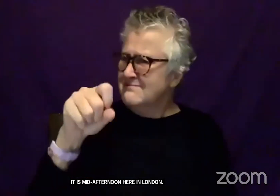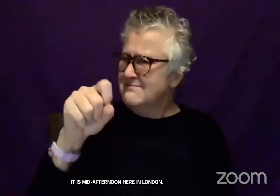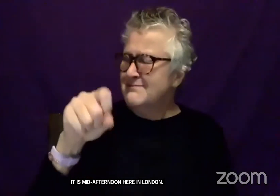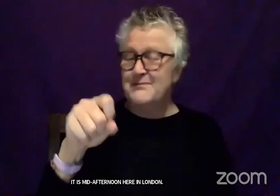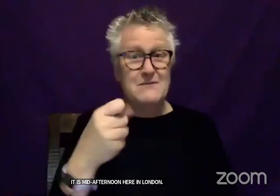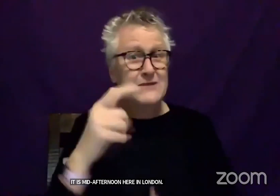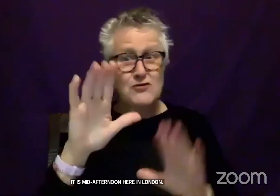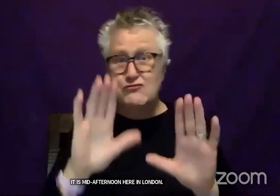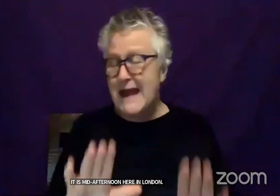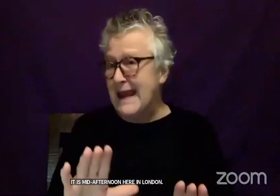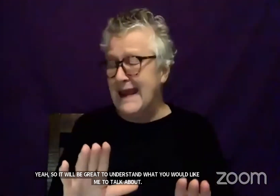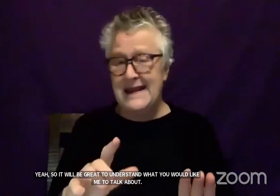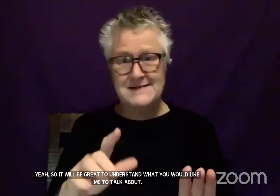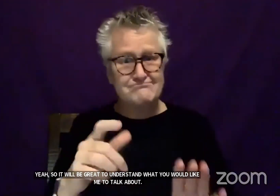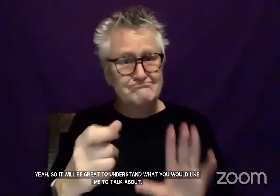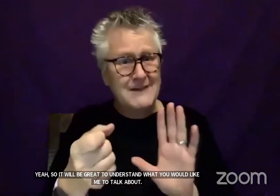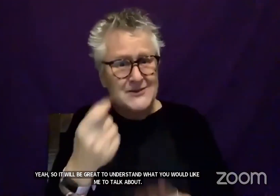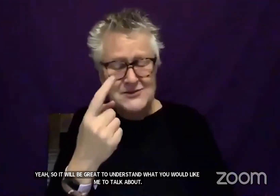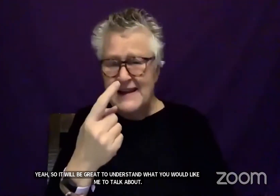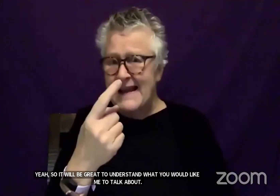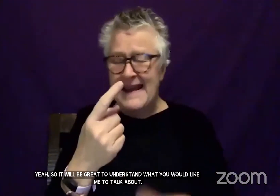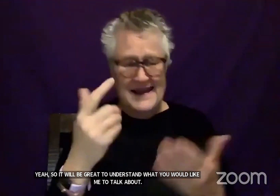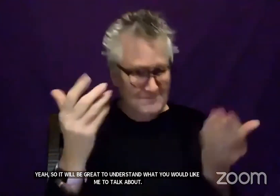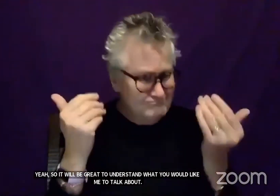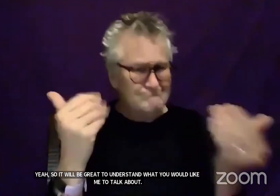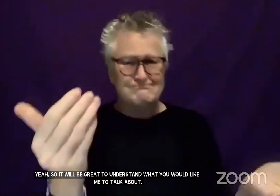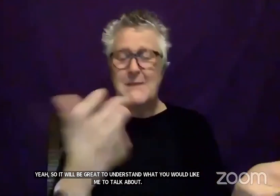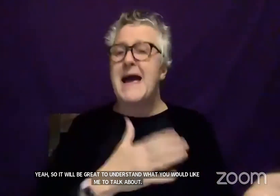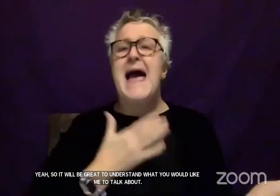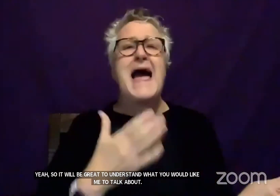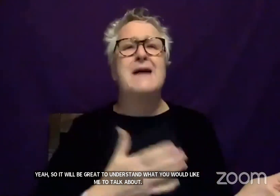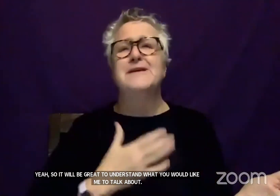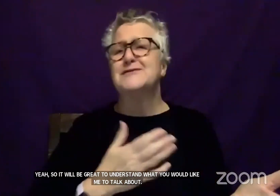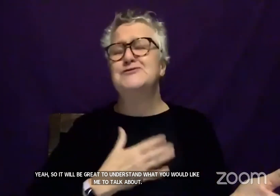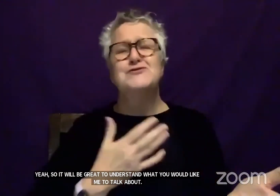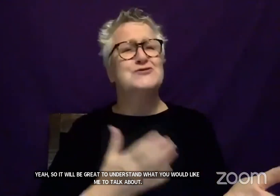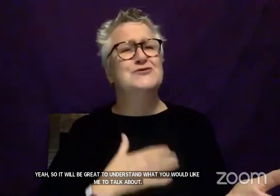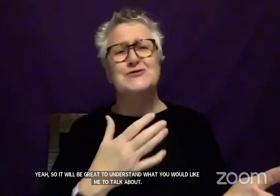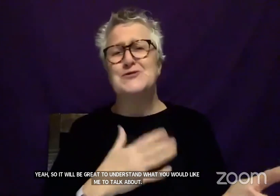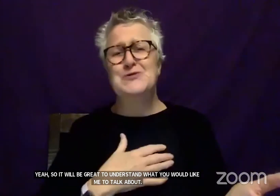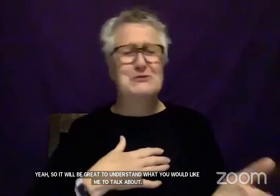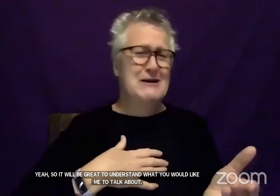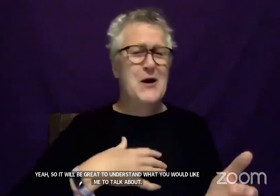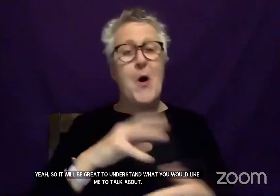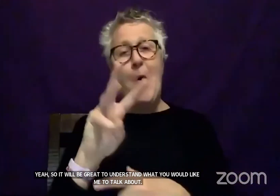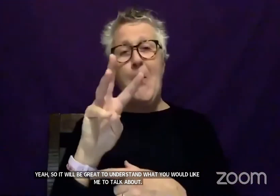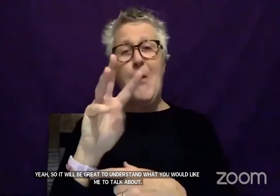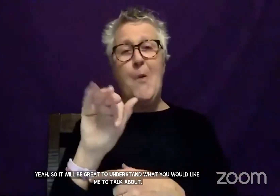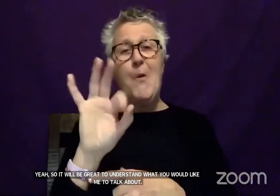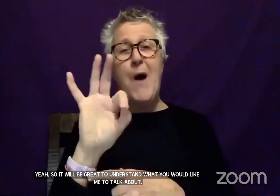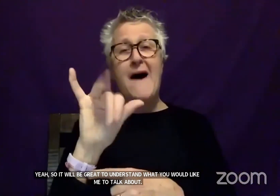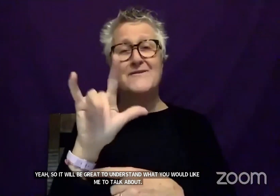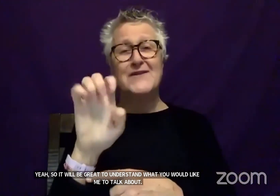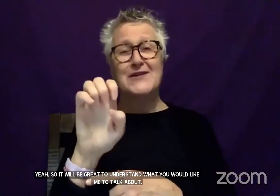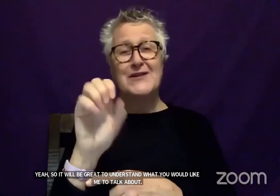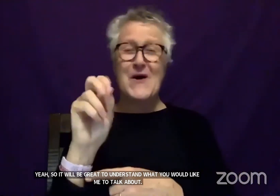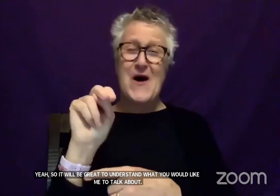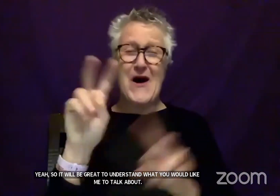about. I'm happy to waffle on for 2 hours. I've got a few things I can speak